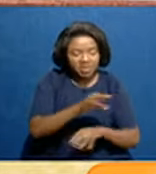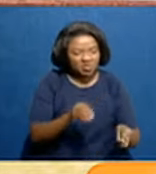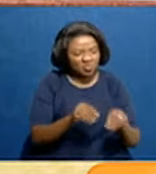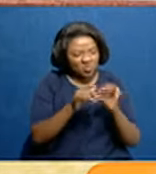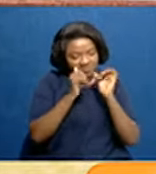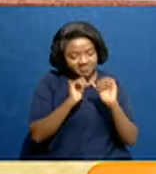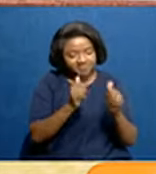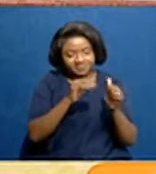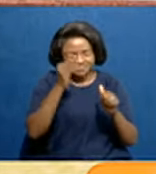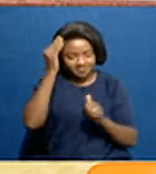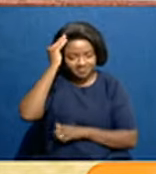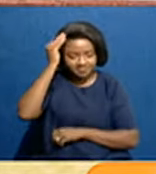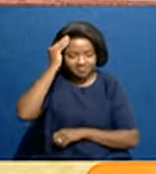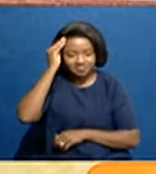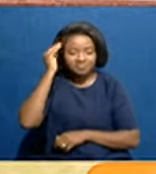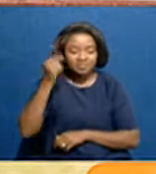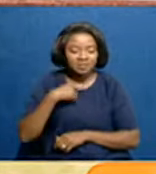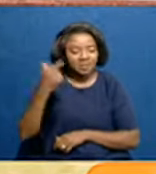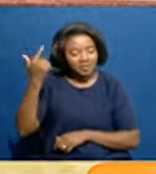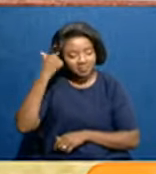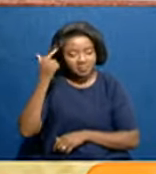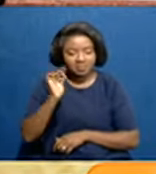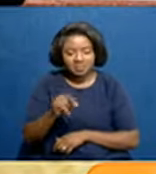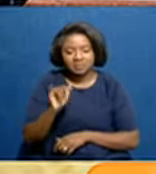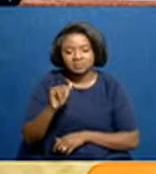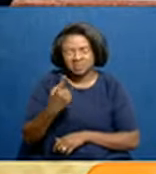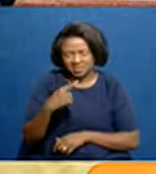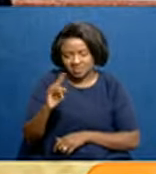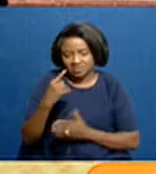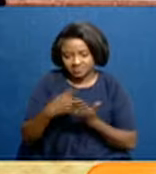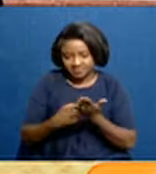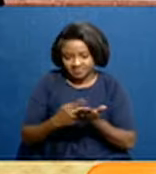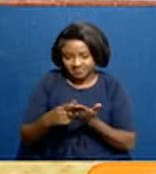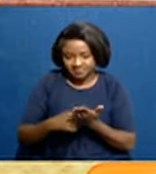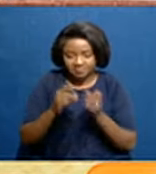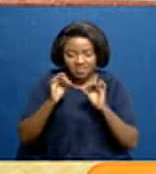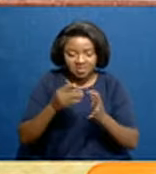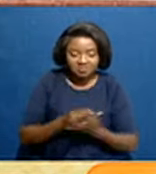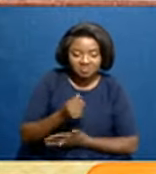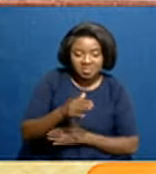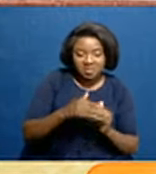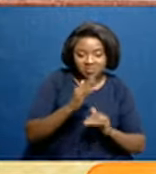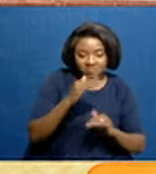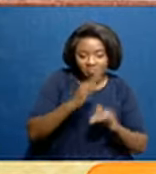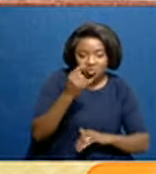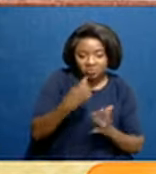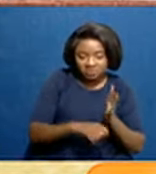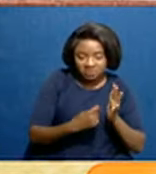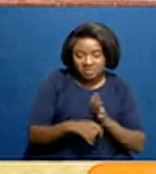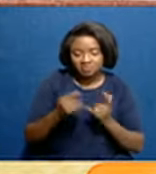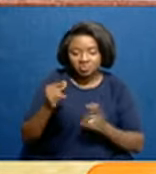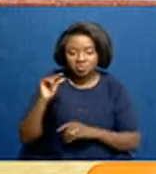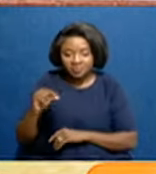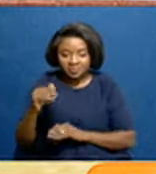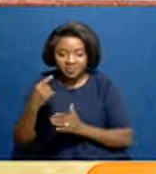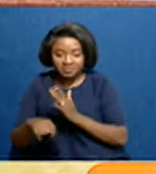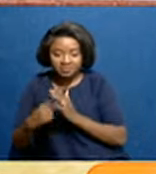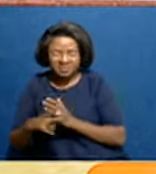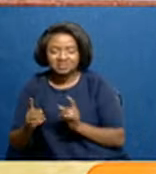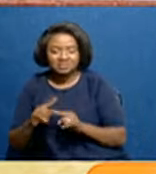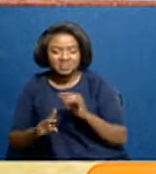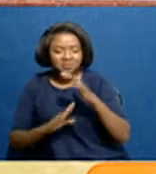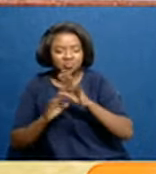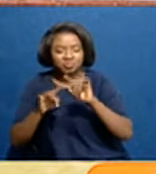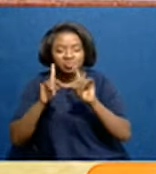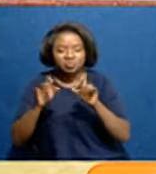should be, the conversation we should be having. Whether you're paying more taxes or less taxes, Jeff, the question is, are we using our taxes